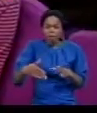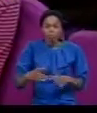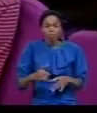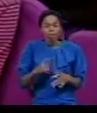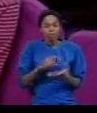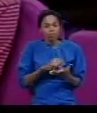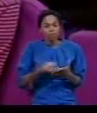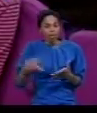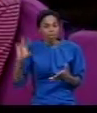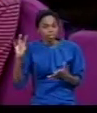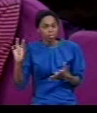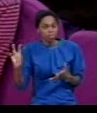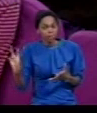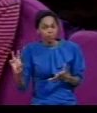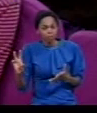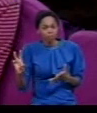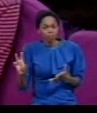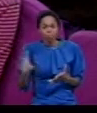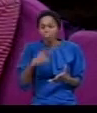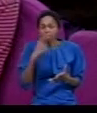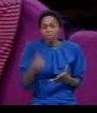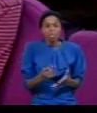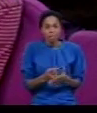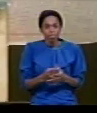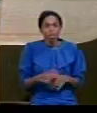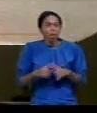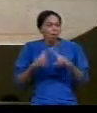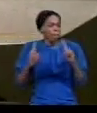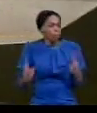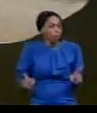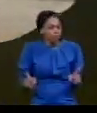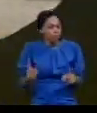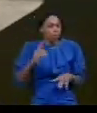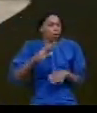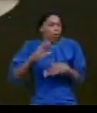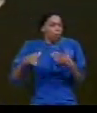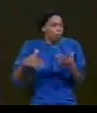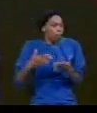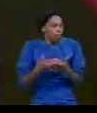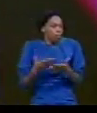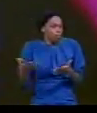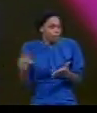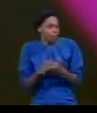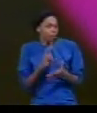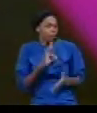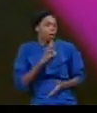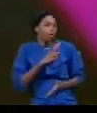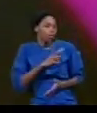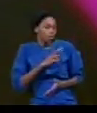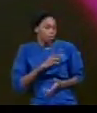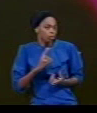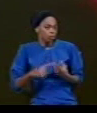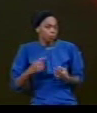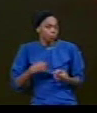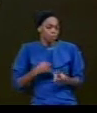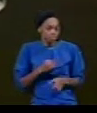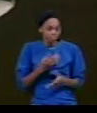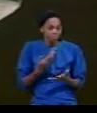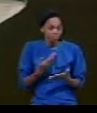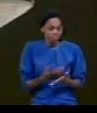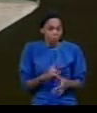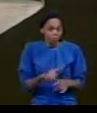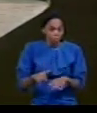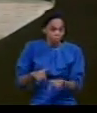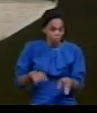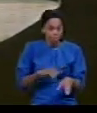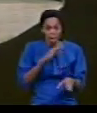7. It says in verse 7, but what things were gain to me, those I counted